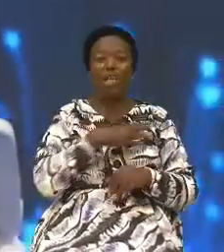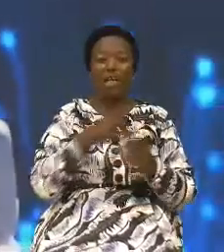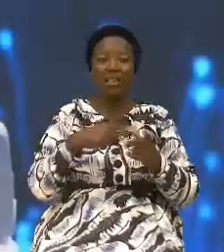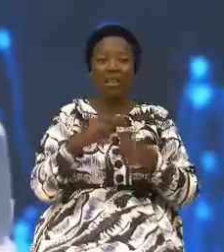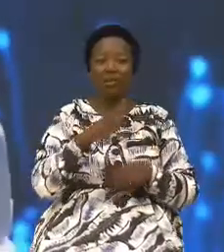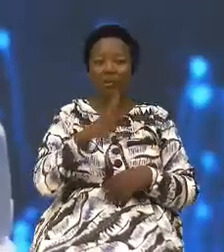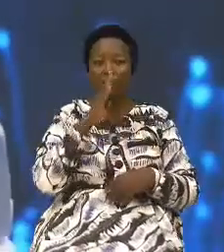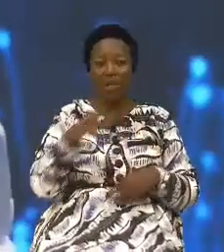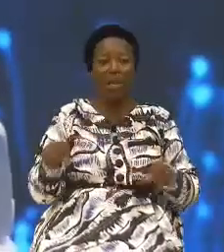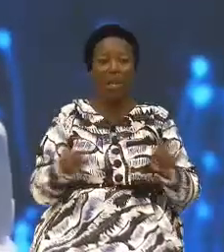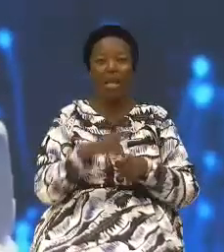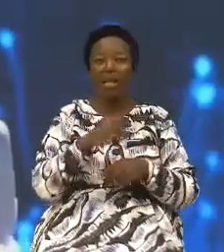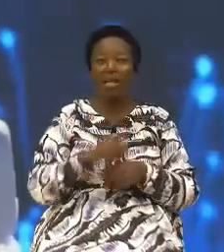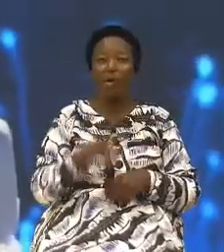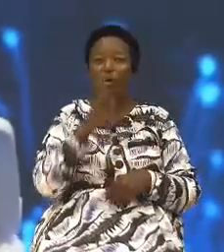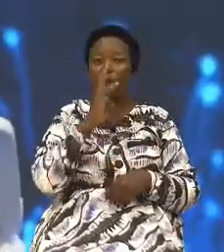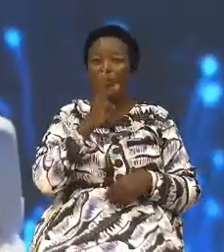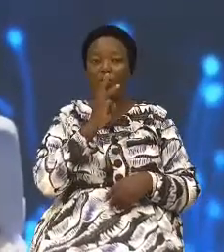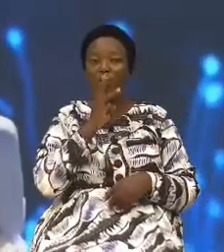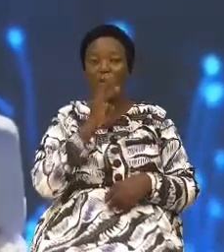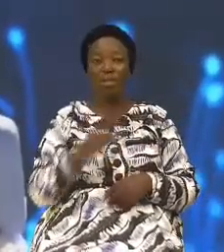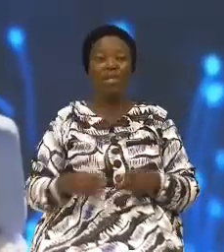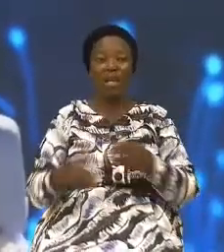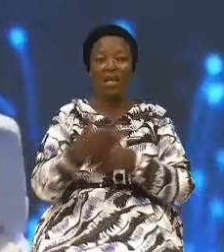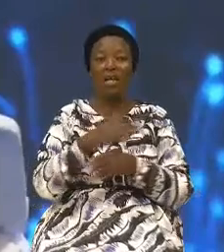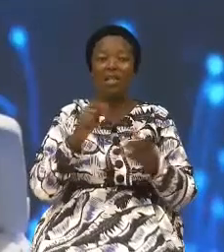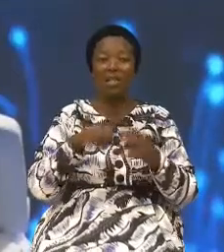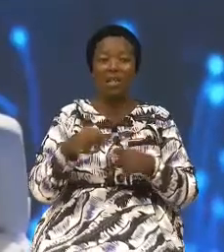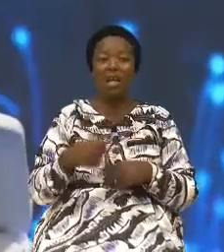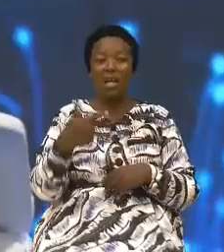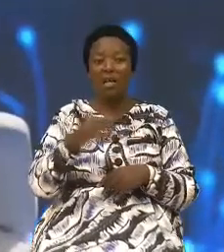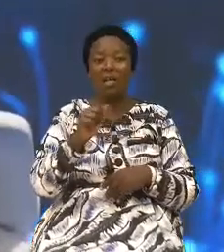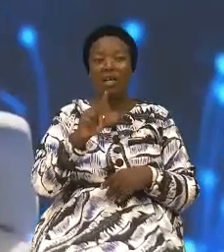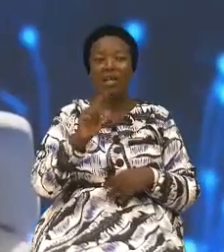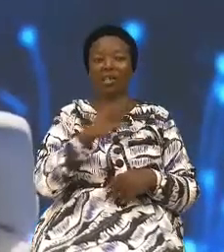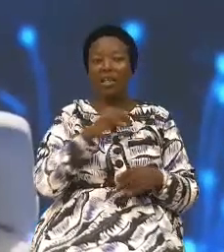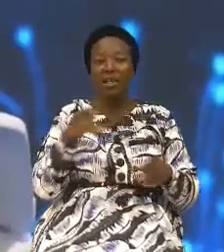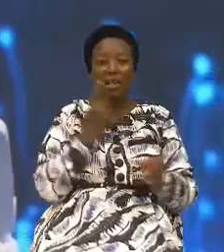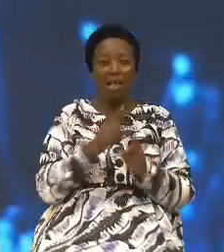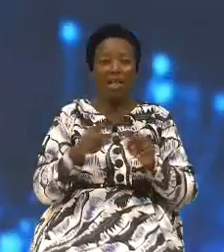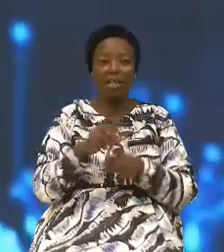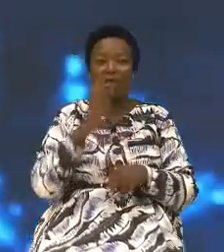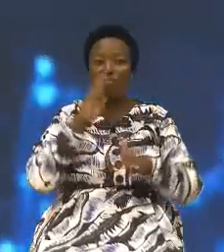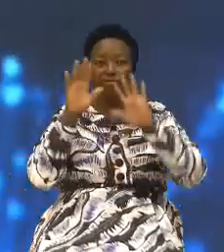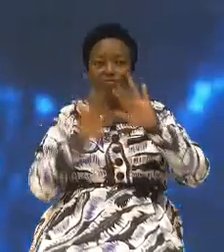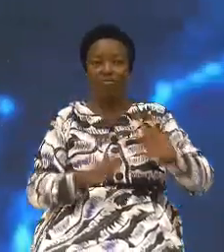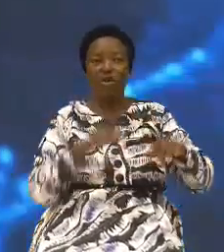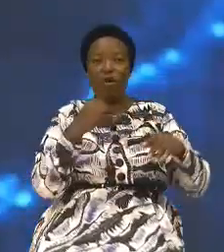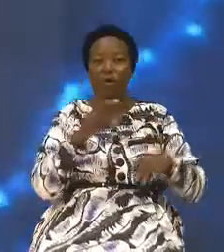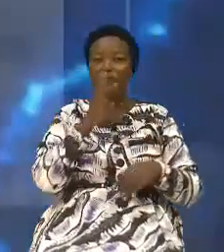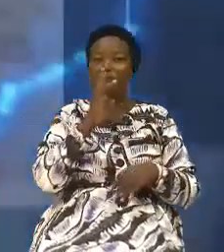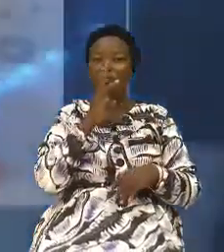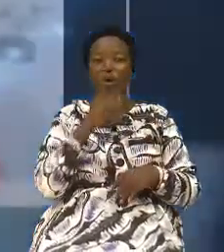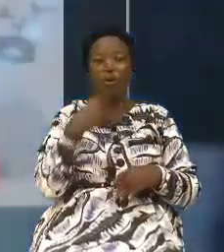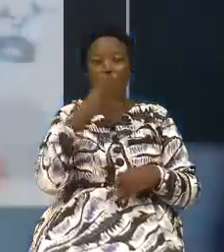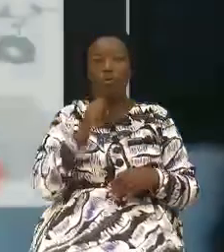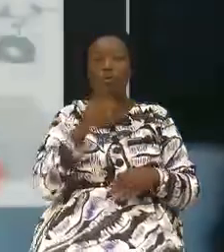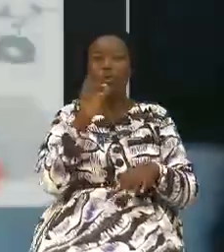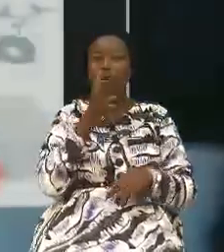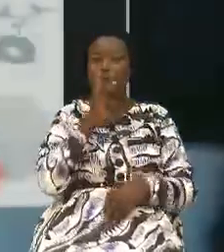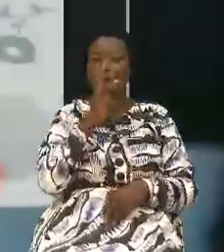watered garden, and like a spring of water, whose waters fail